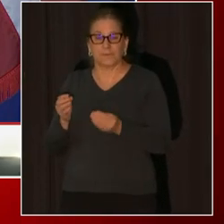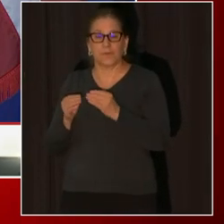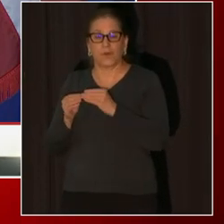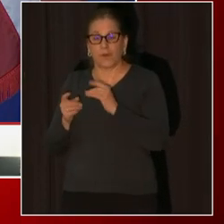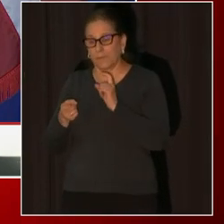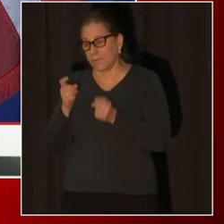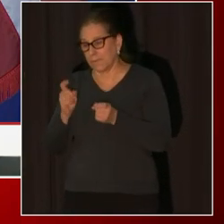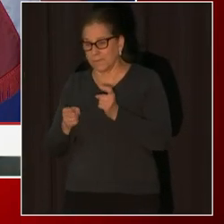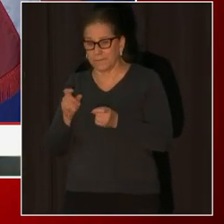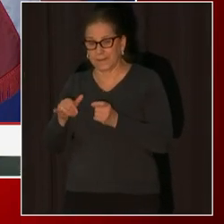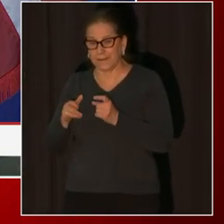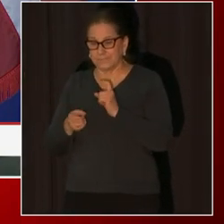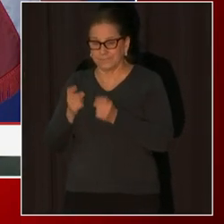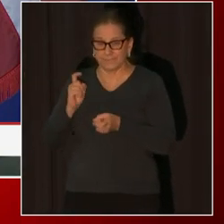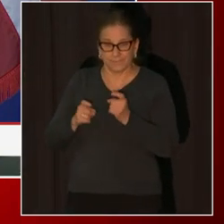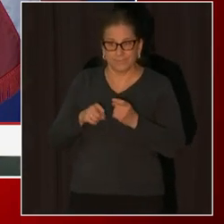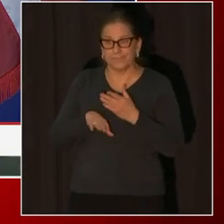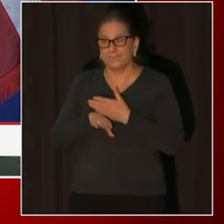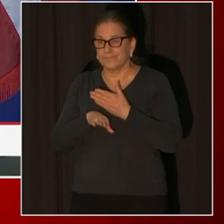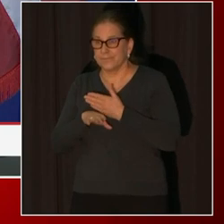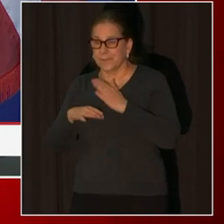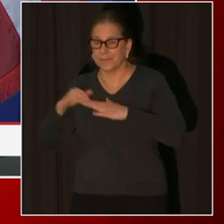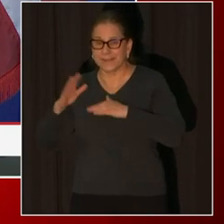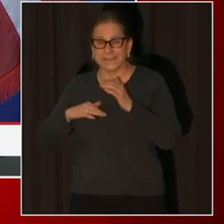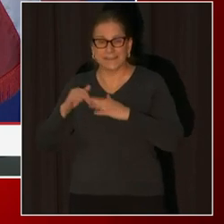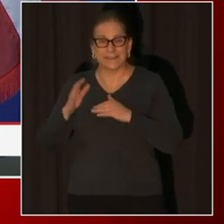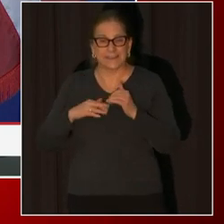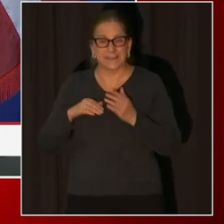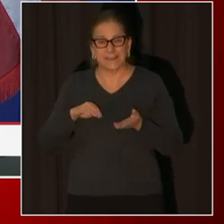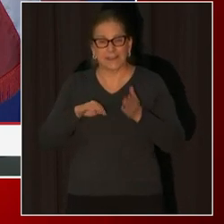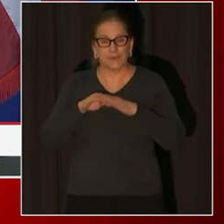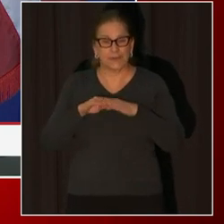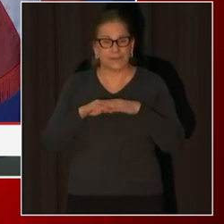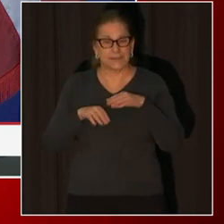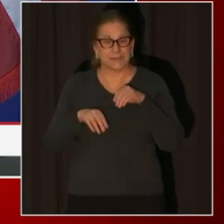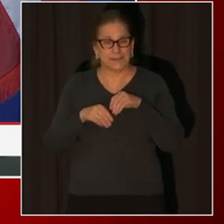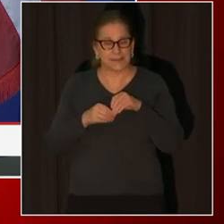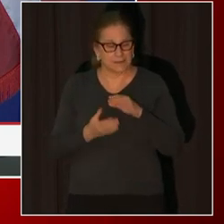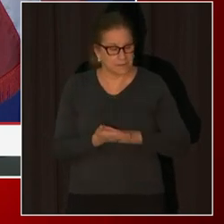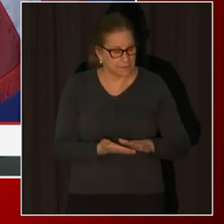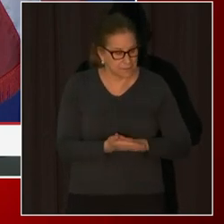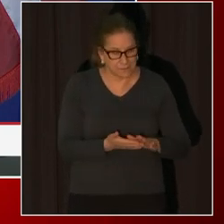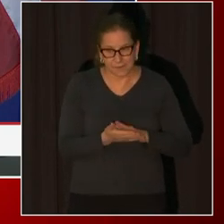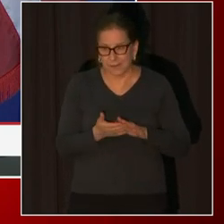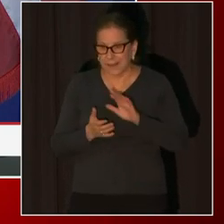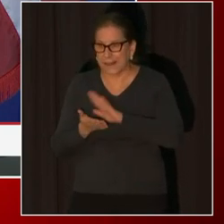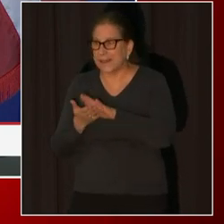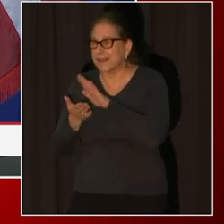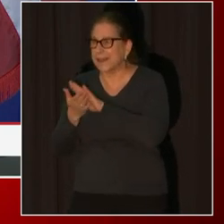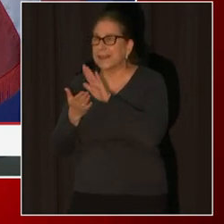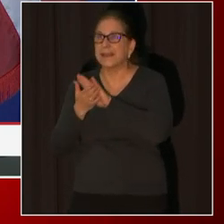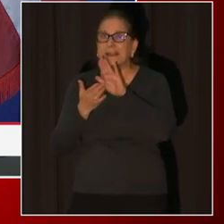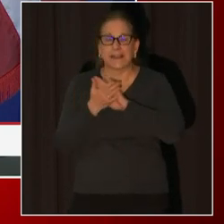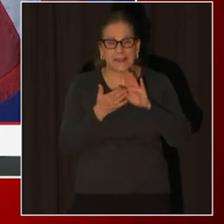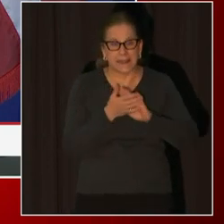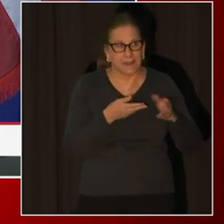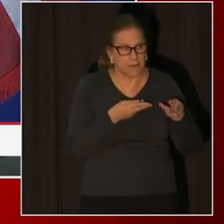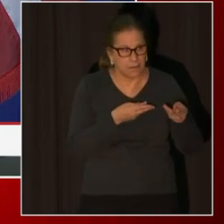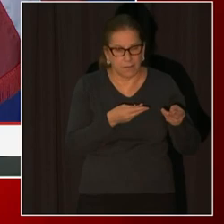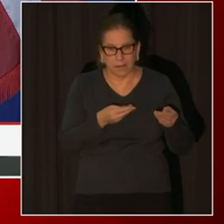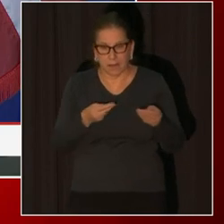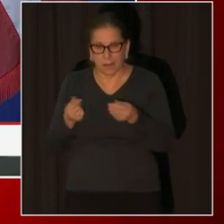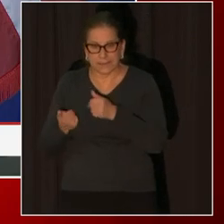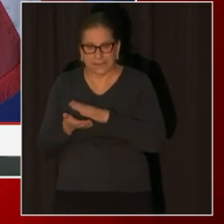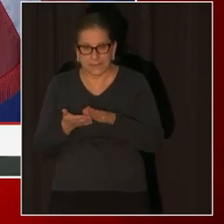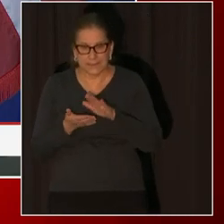if necessary, increase sanitation if necessary. Our teams are